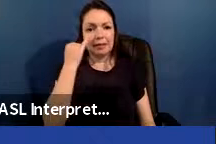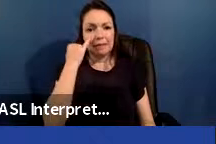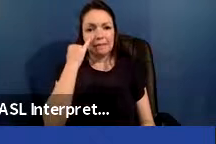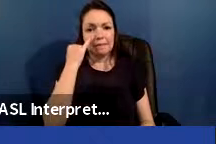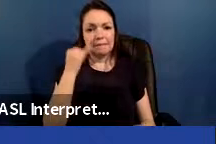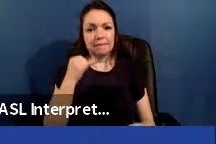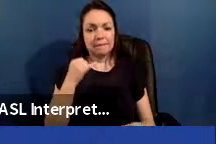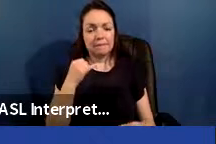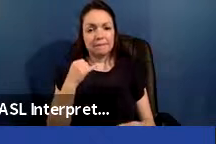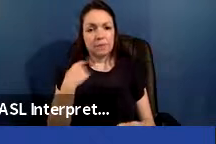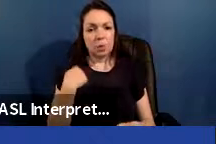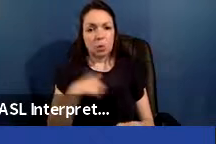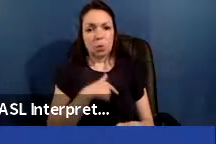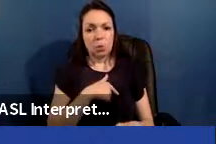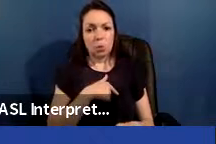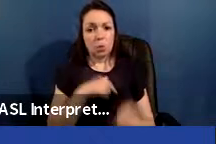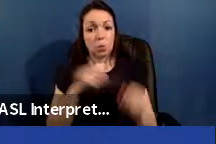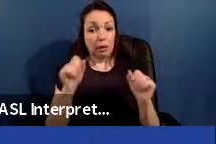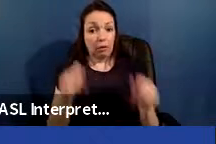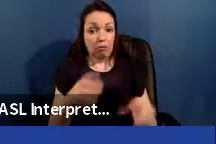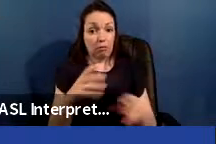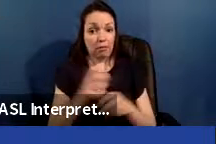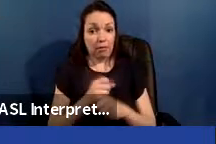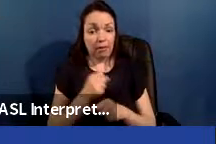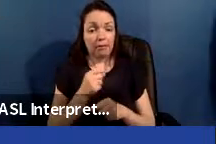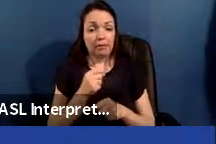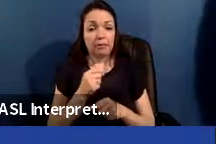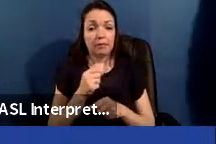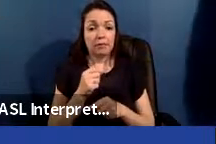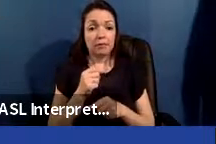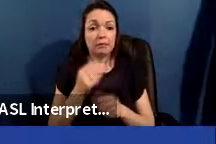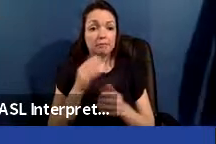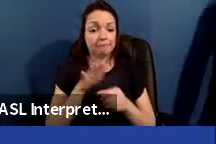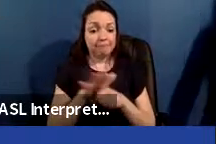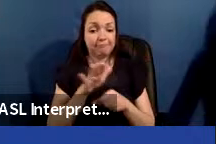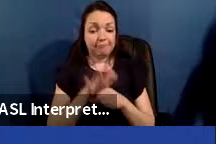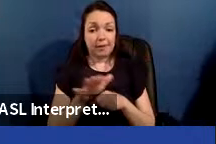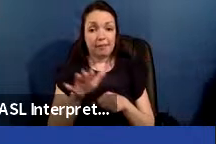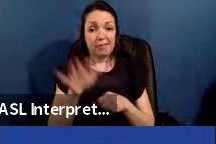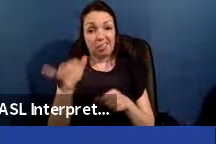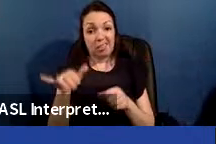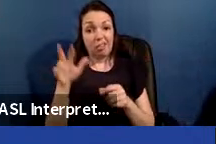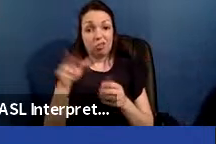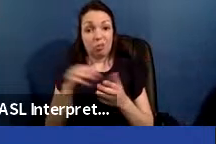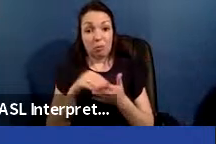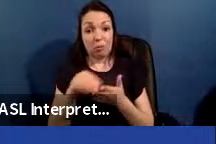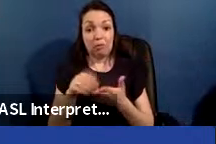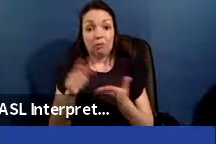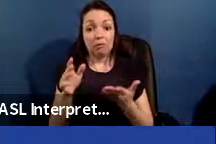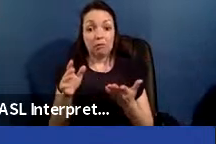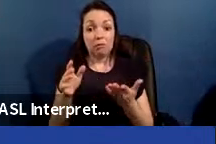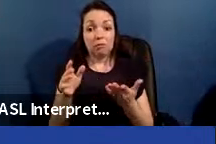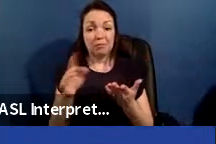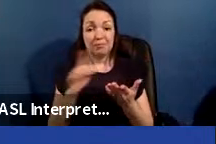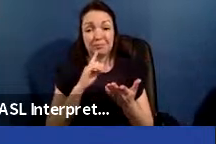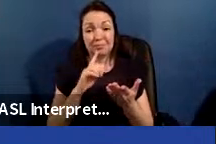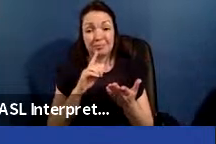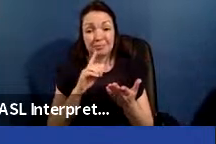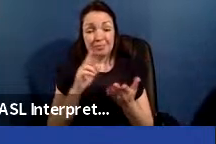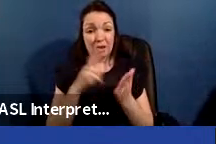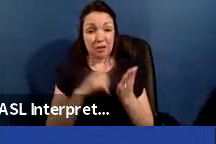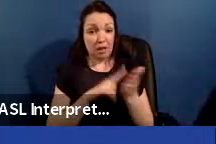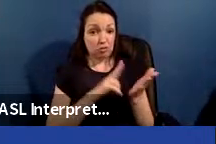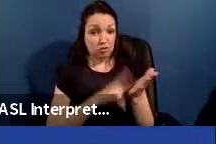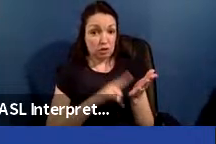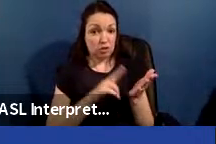if we were able to get enough the $3 billion, is there the contractors